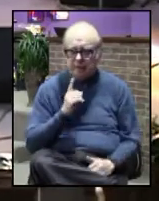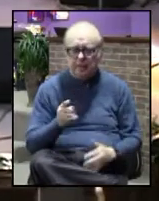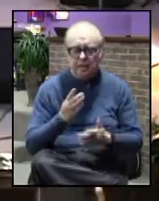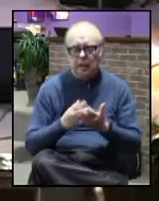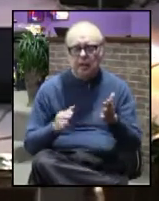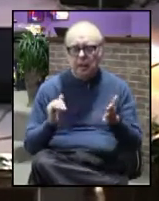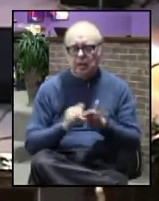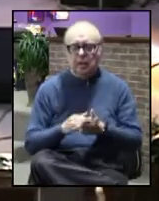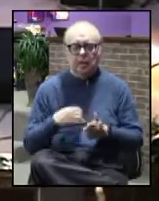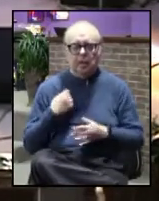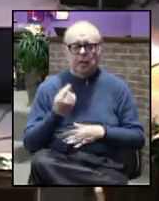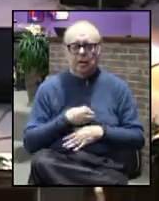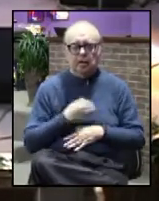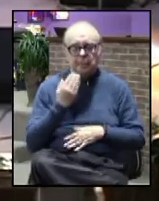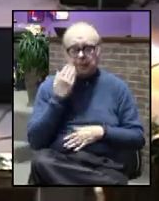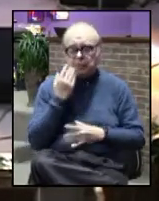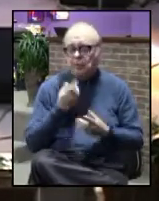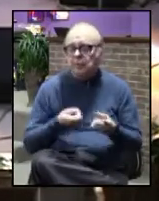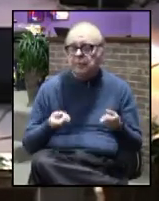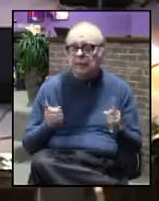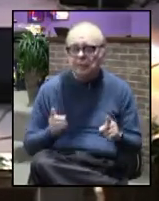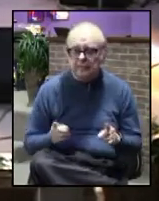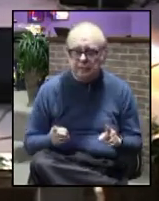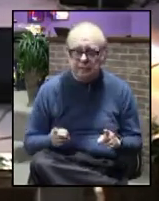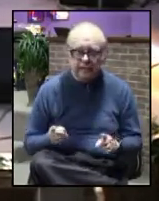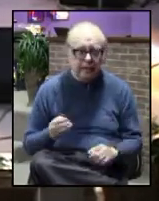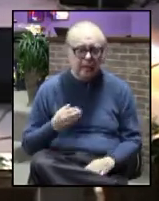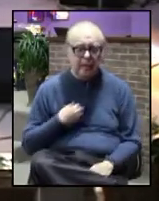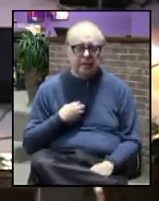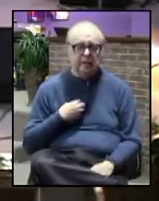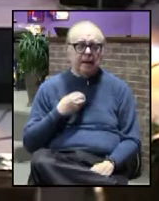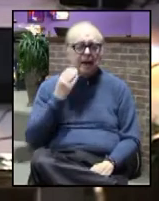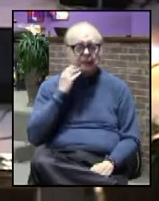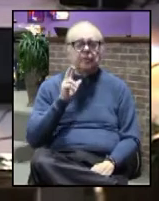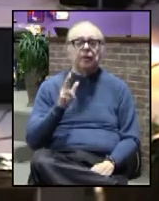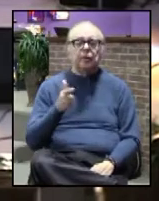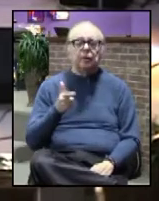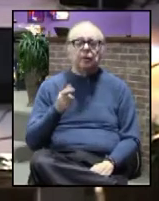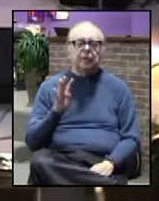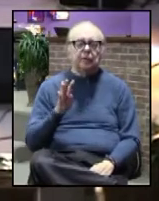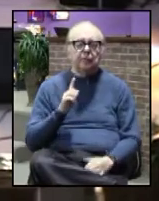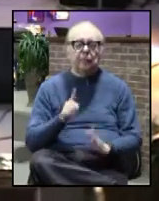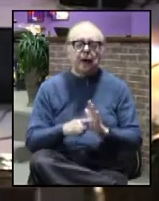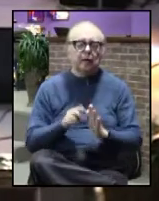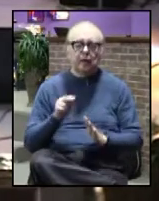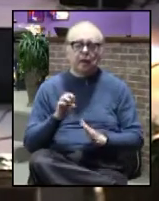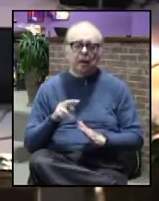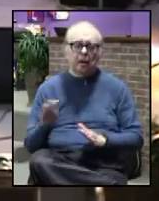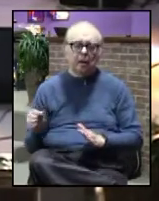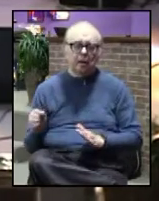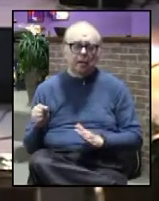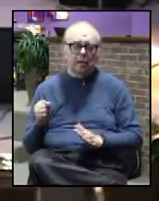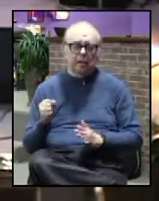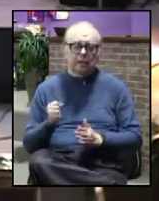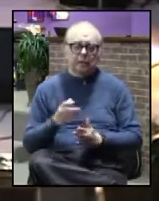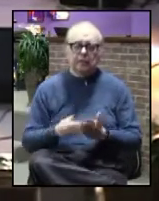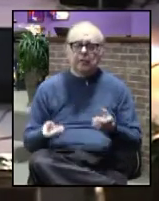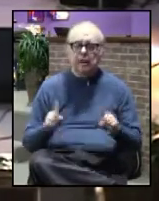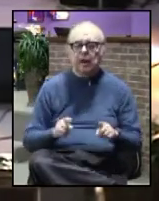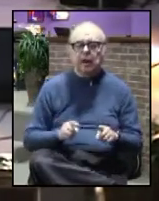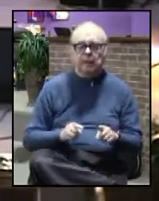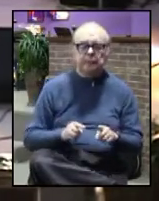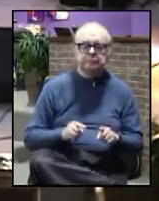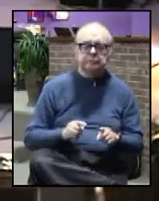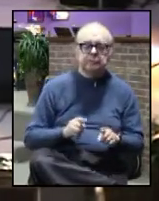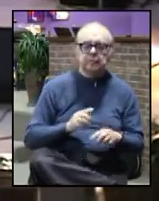part of it, we didn't know it was going on. We didn't have 24-hour news. If something happened halfway across the